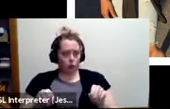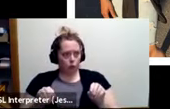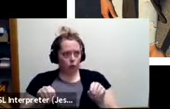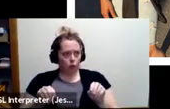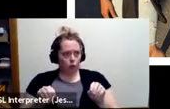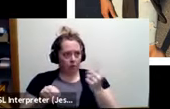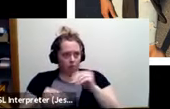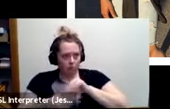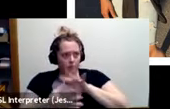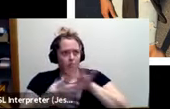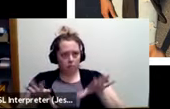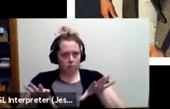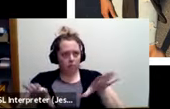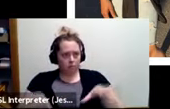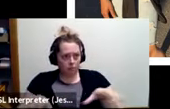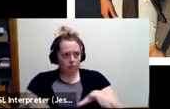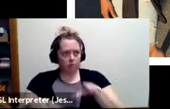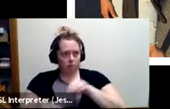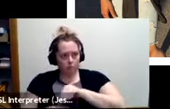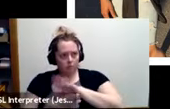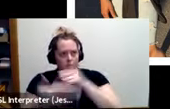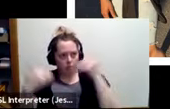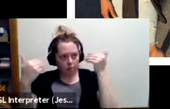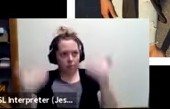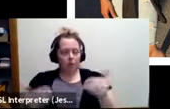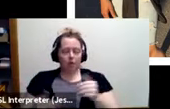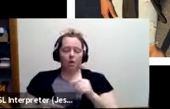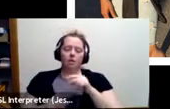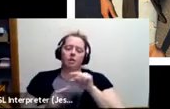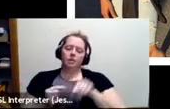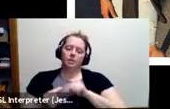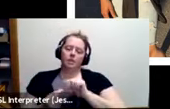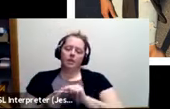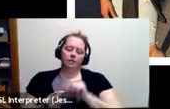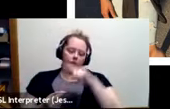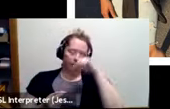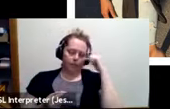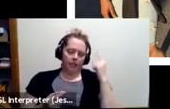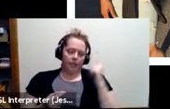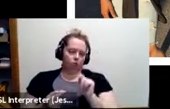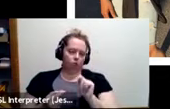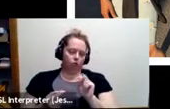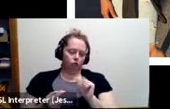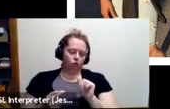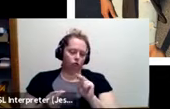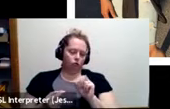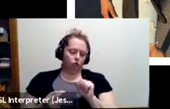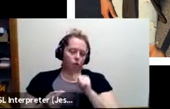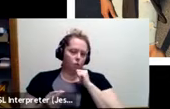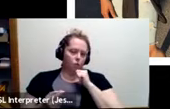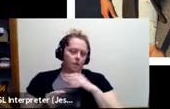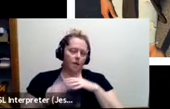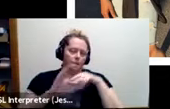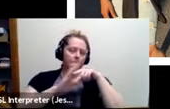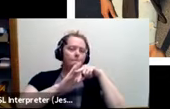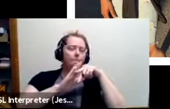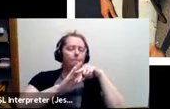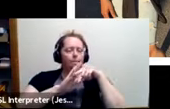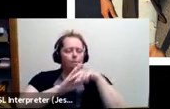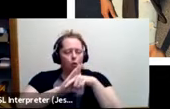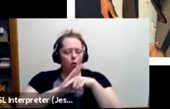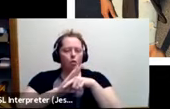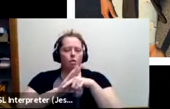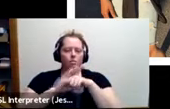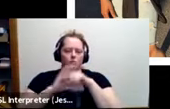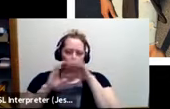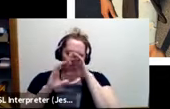something. Black trans people, specifically Black trans women, are being murdered and hunted around